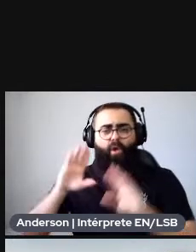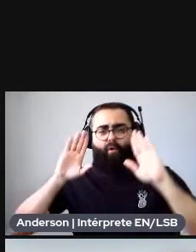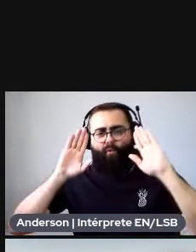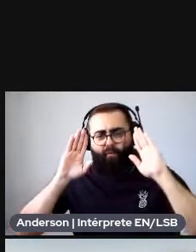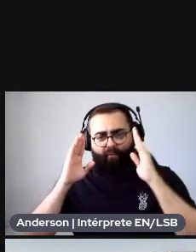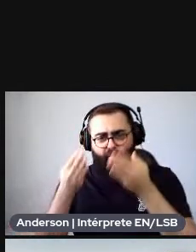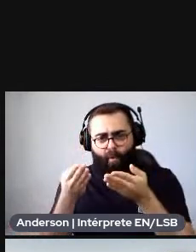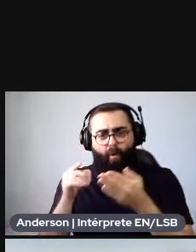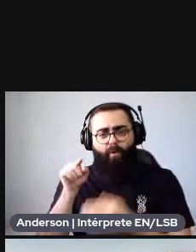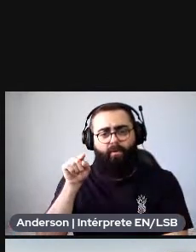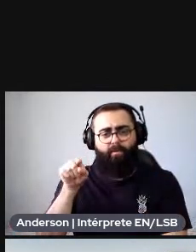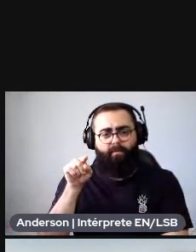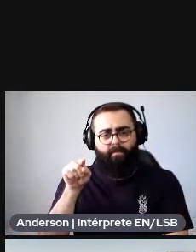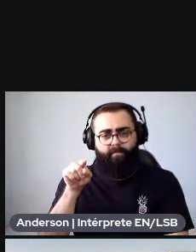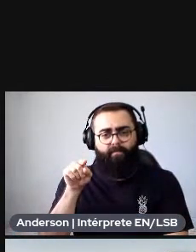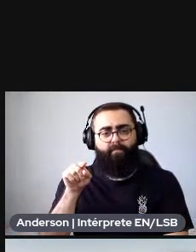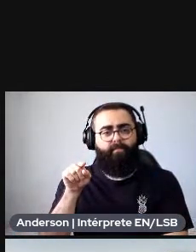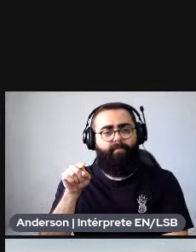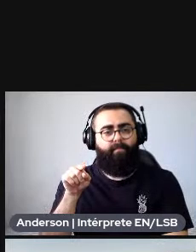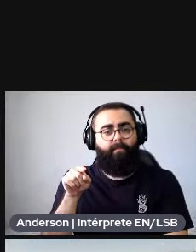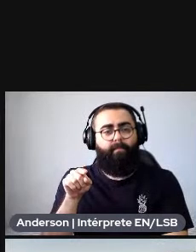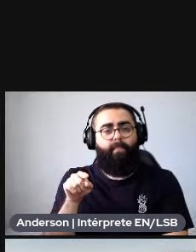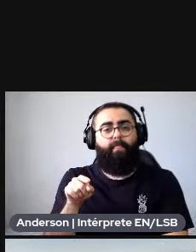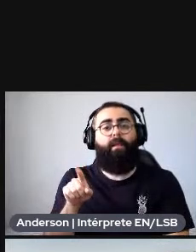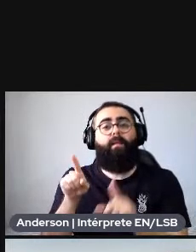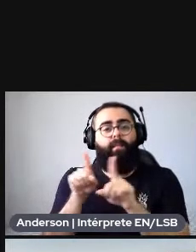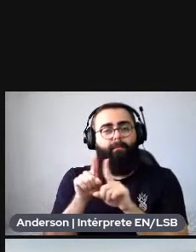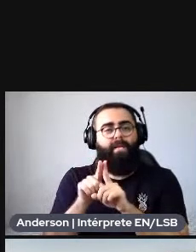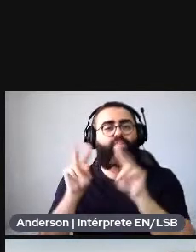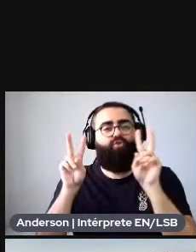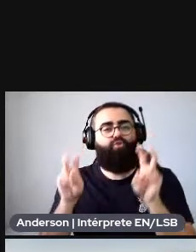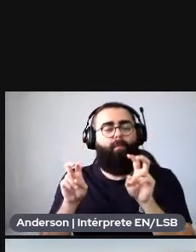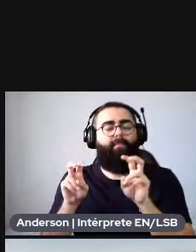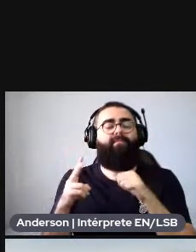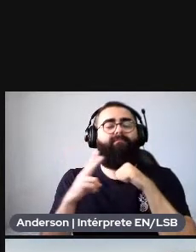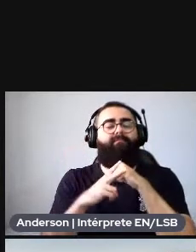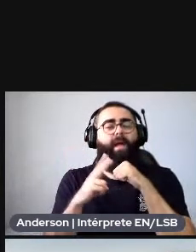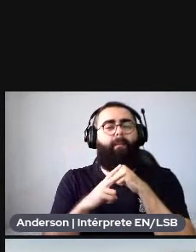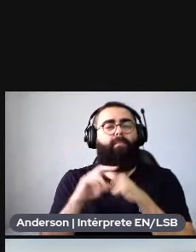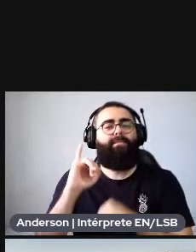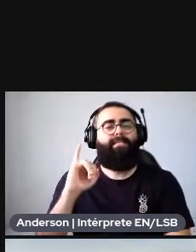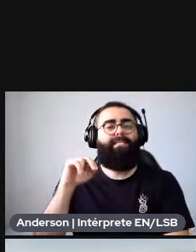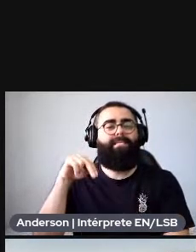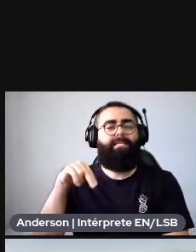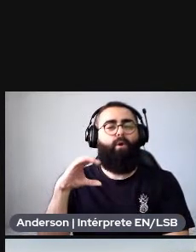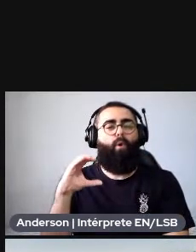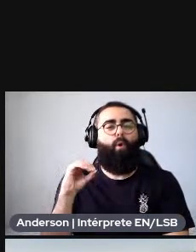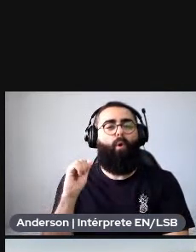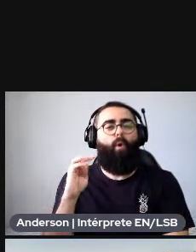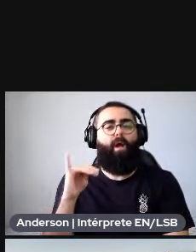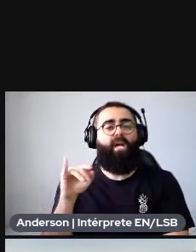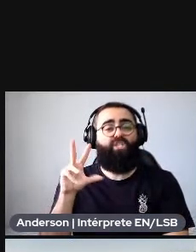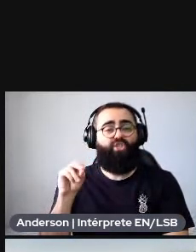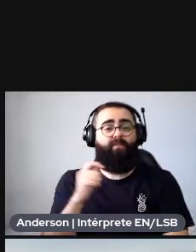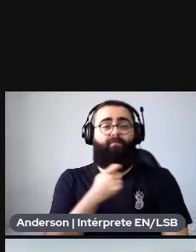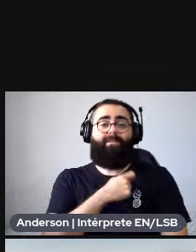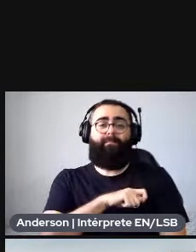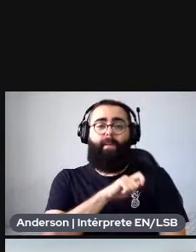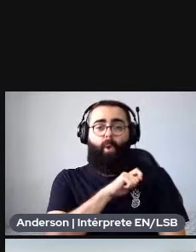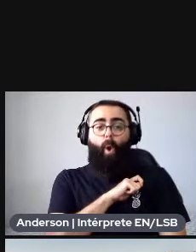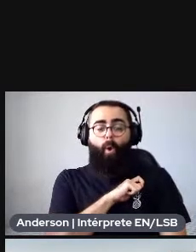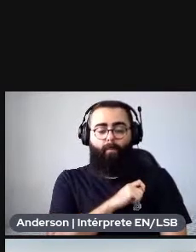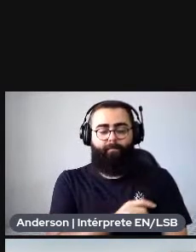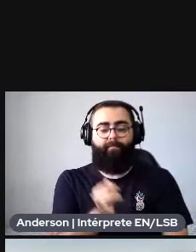but understudied inchoative construction in Spanish. Now, as the following examples show, in